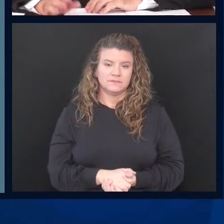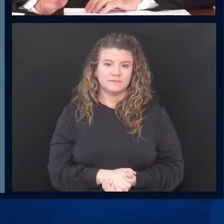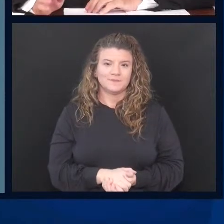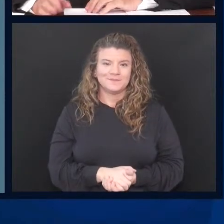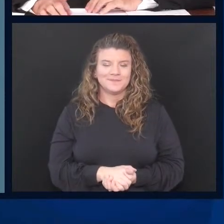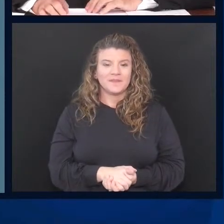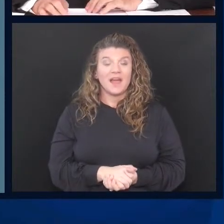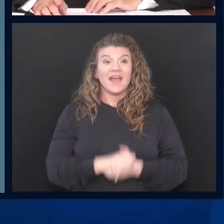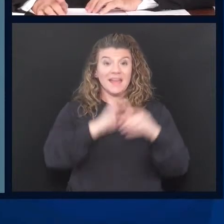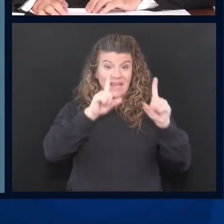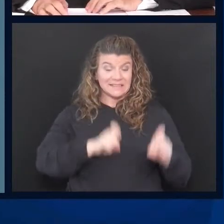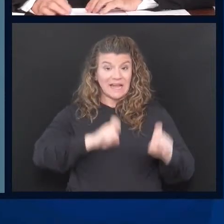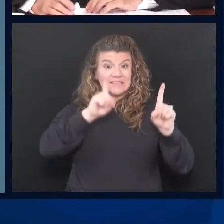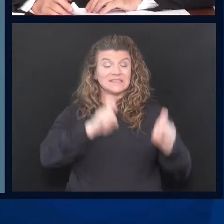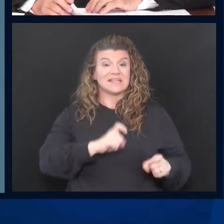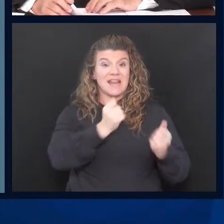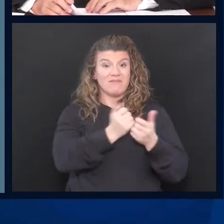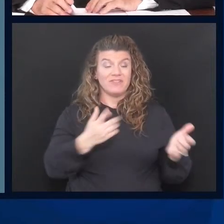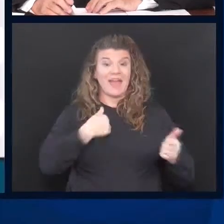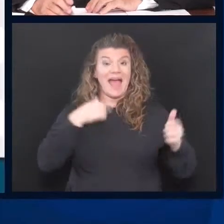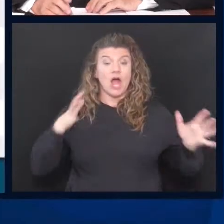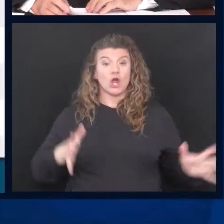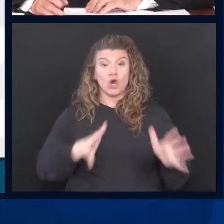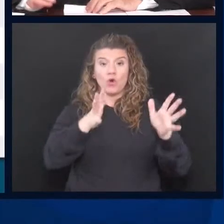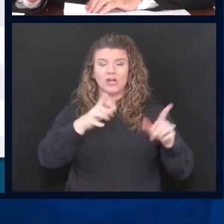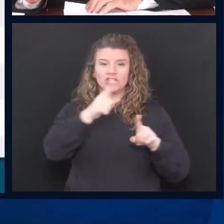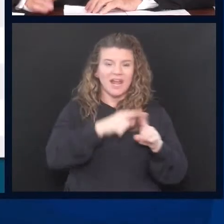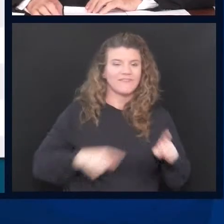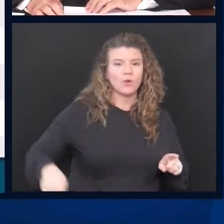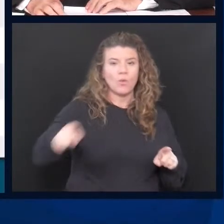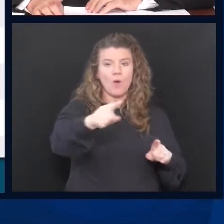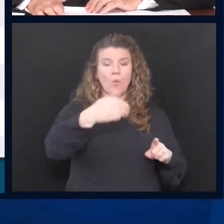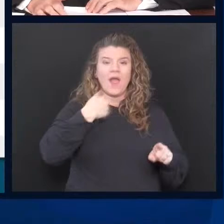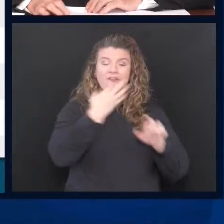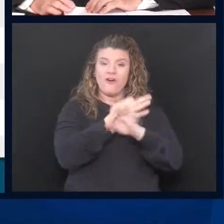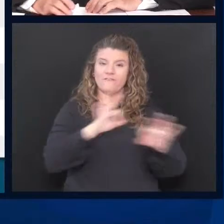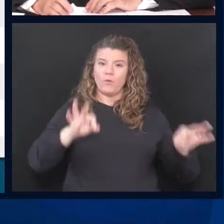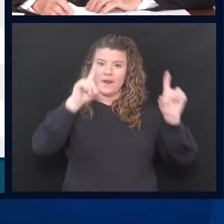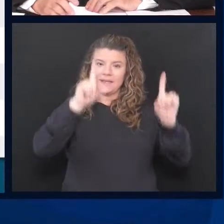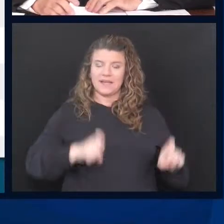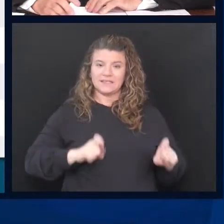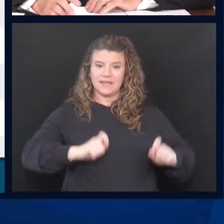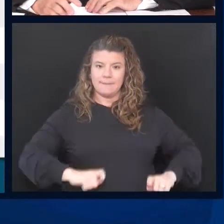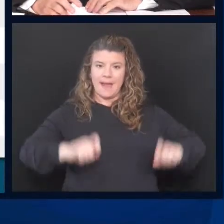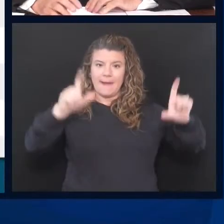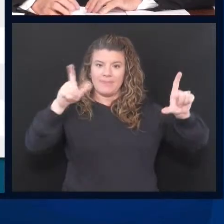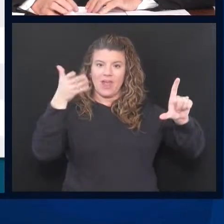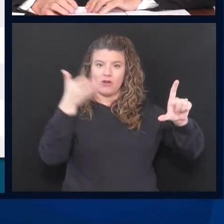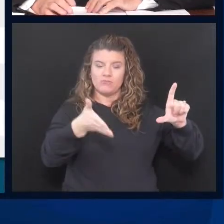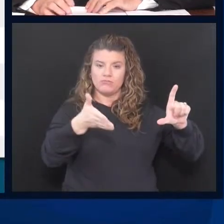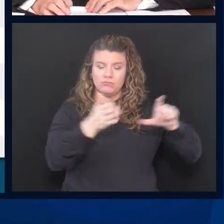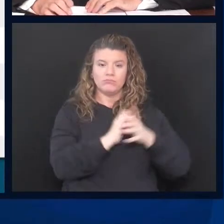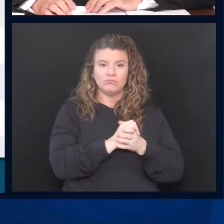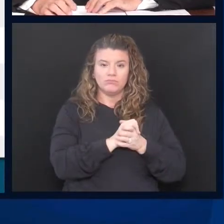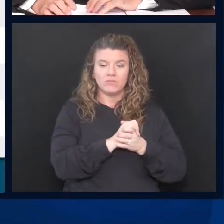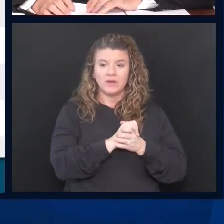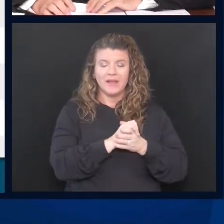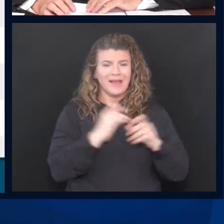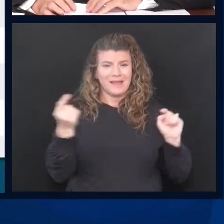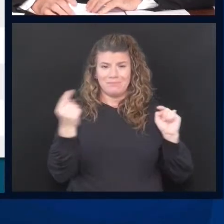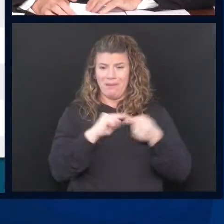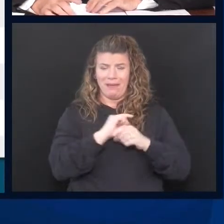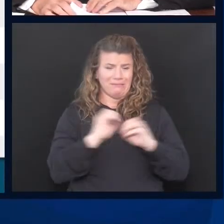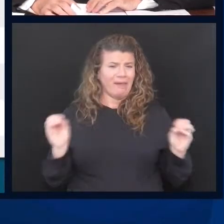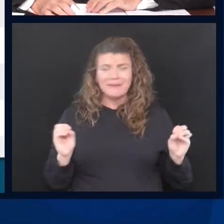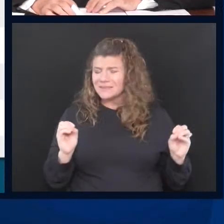far as getting tested and everything, I encourage anyone. We've got our free testing map up there. You know, it's painless.